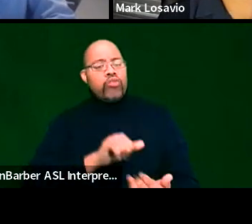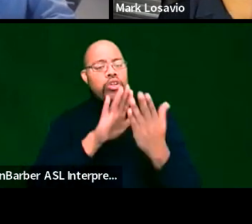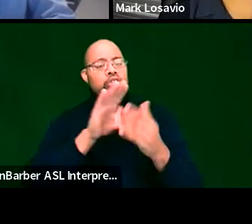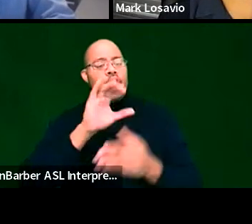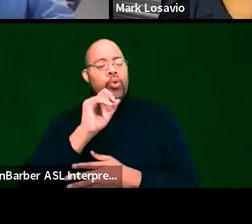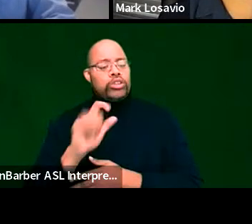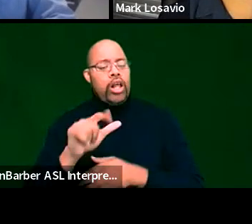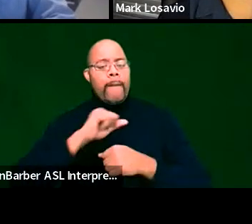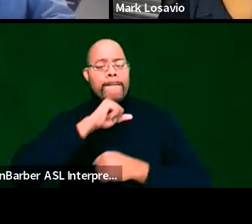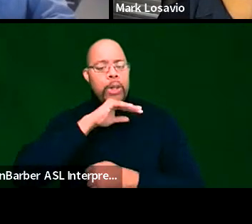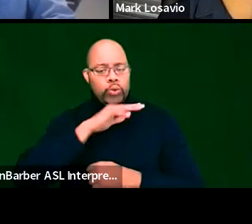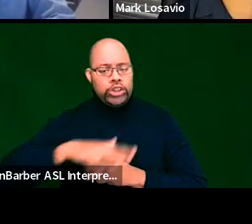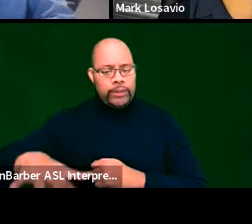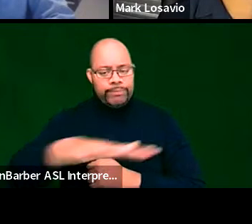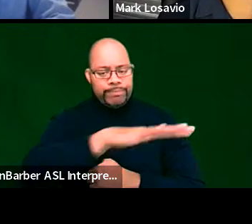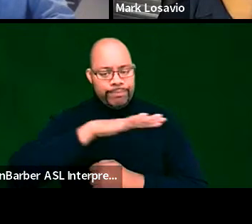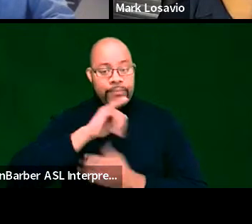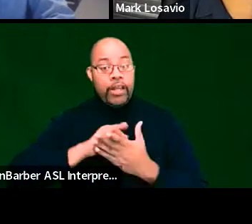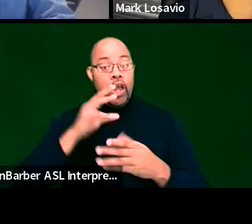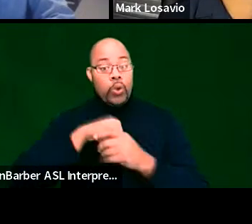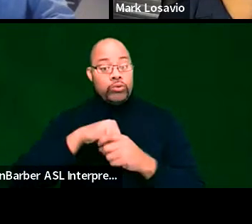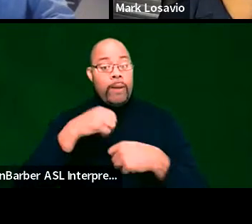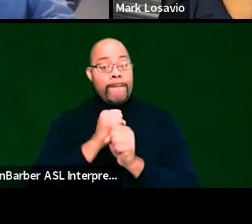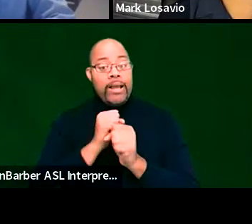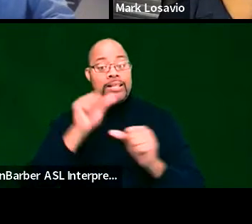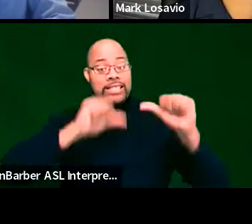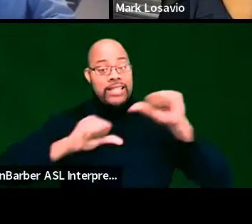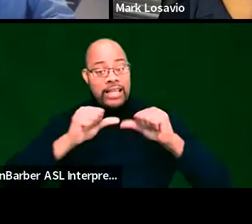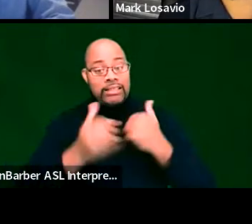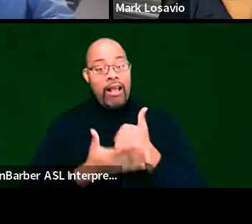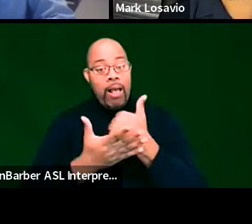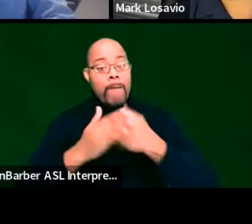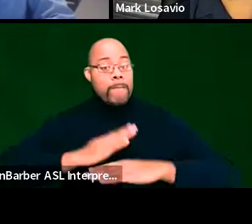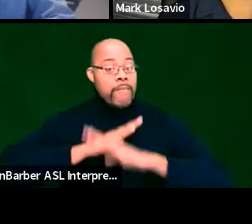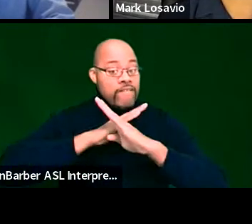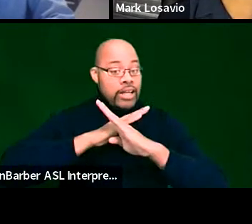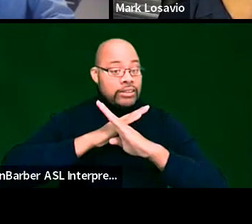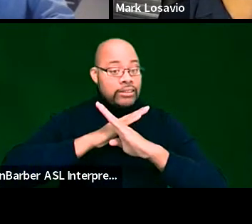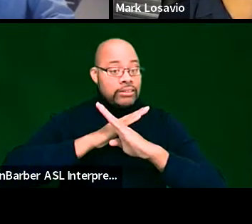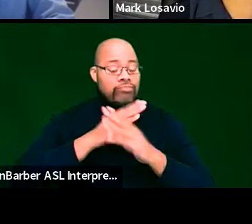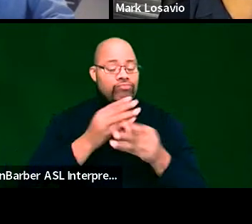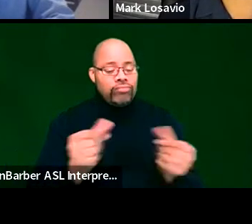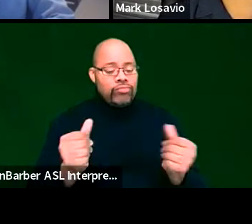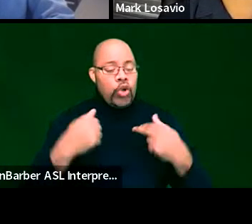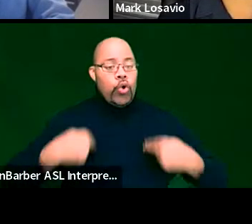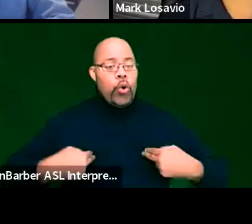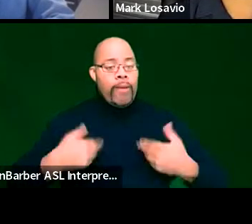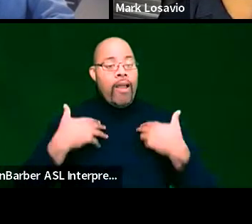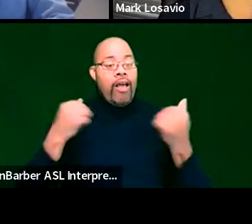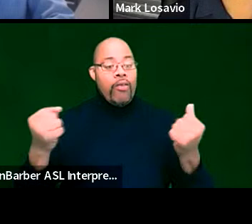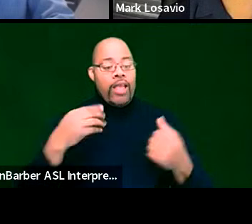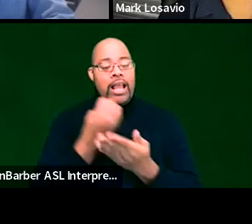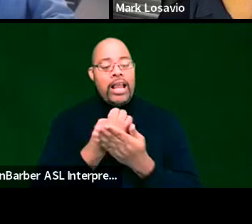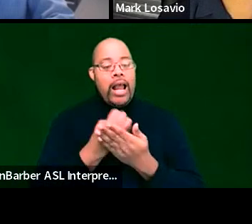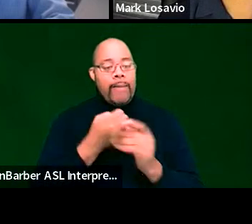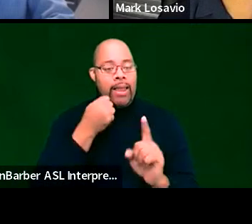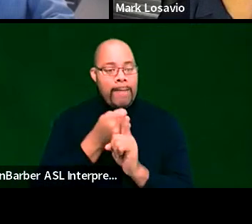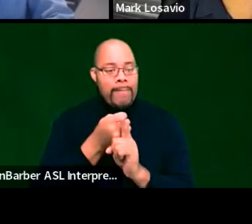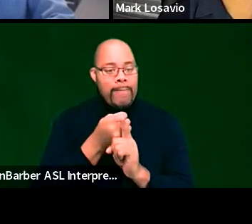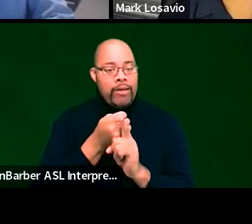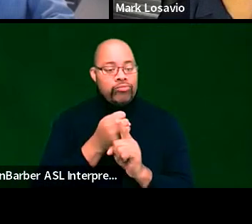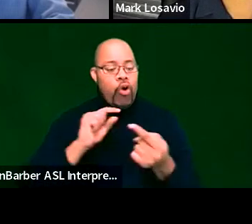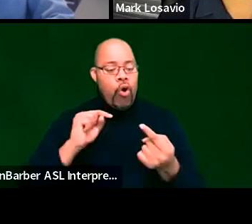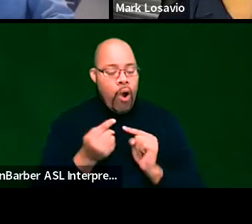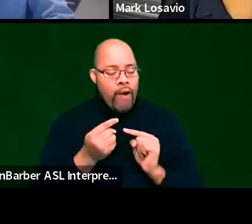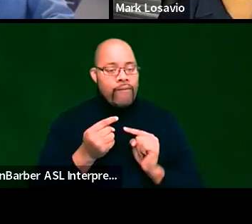coastal pollution. This includes creating science to help prevent and mitigate human health and economic impacts of